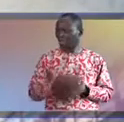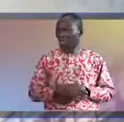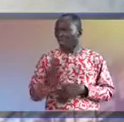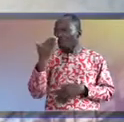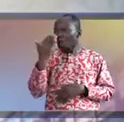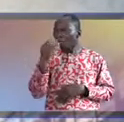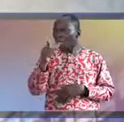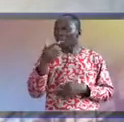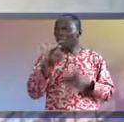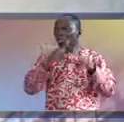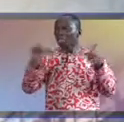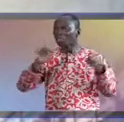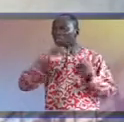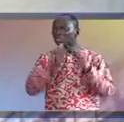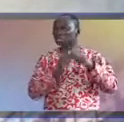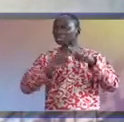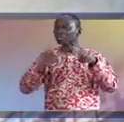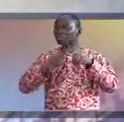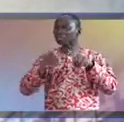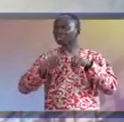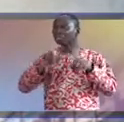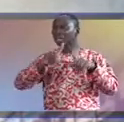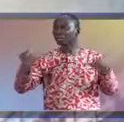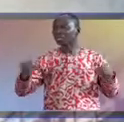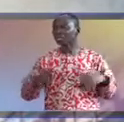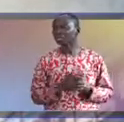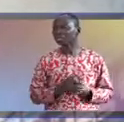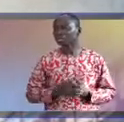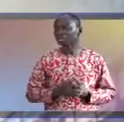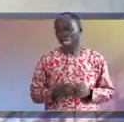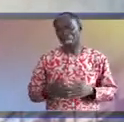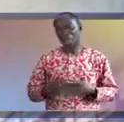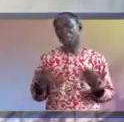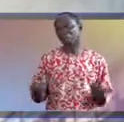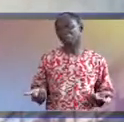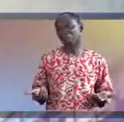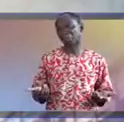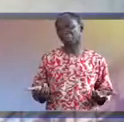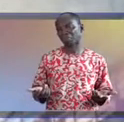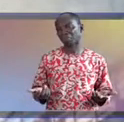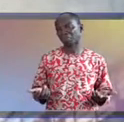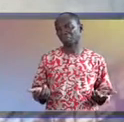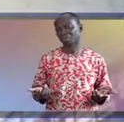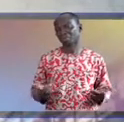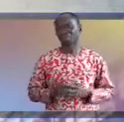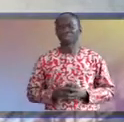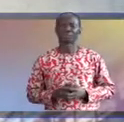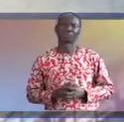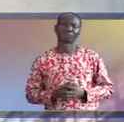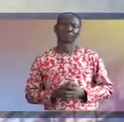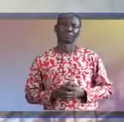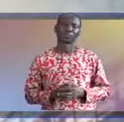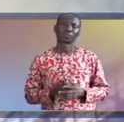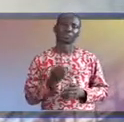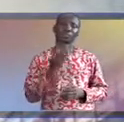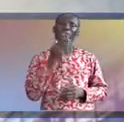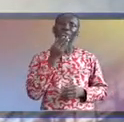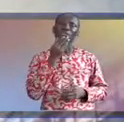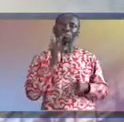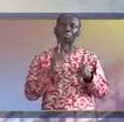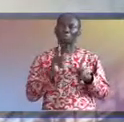to say, what day home cronkron air can you crew Moka say? Our woo ye woomy. Ain't he, Jew for nabby,